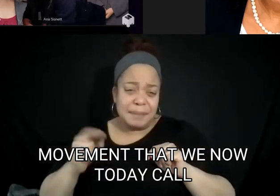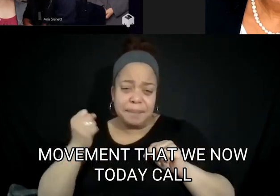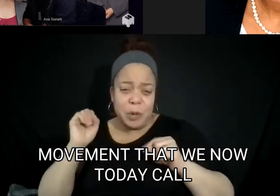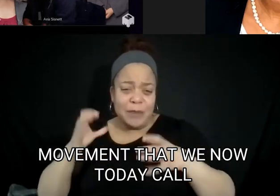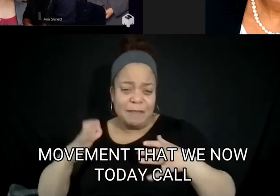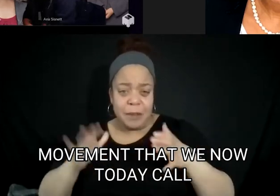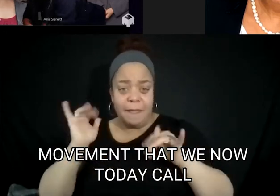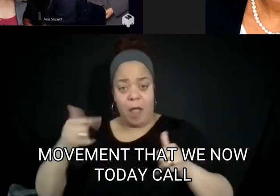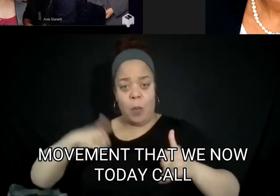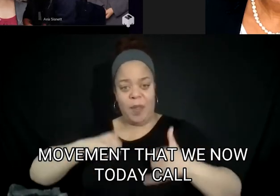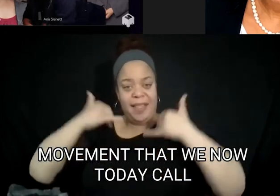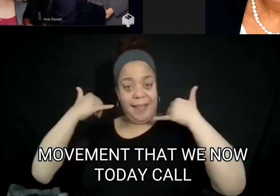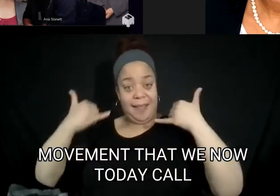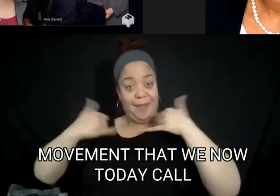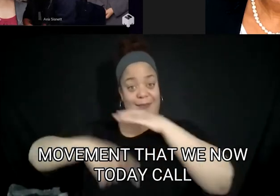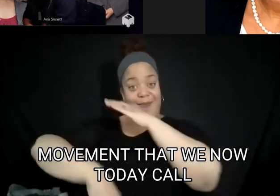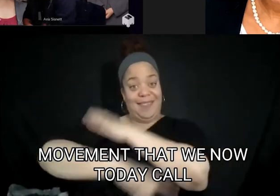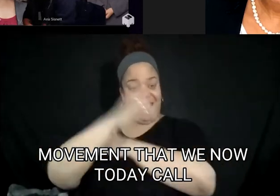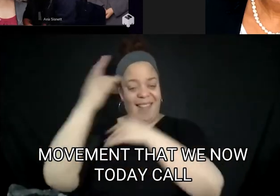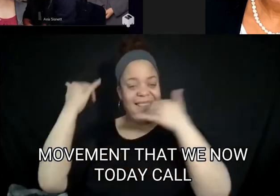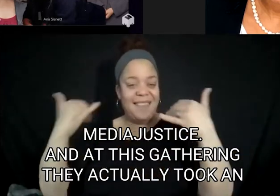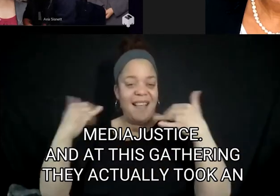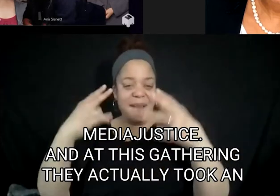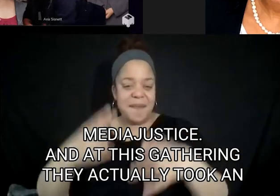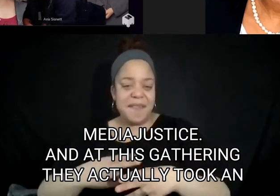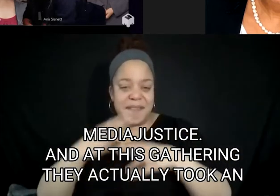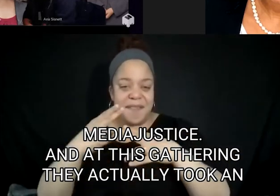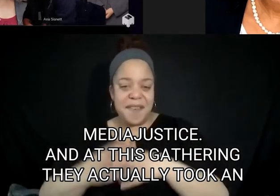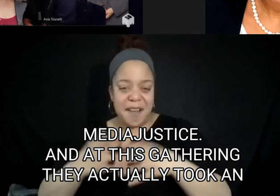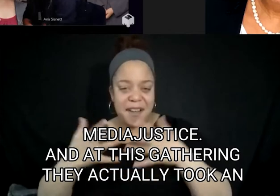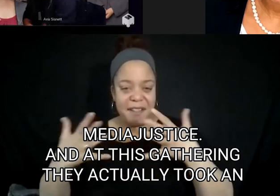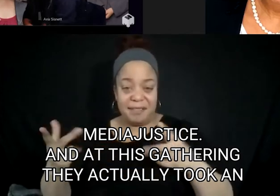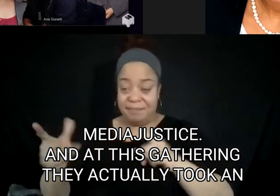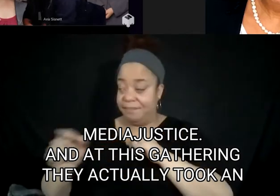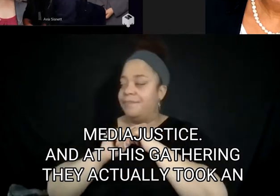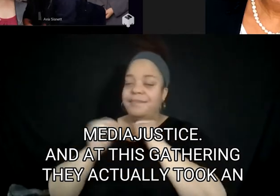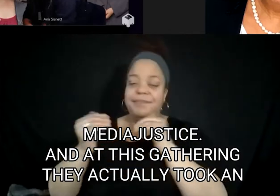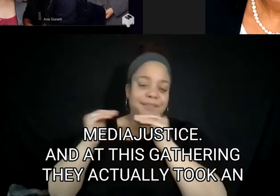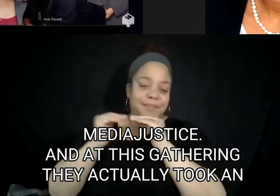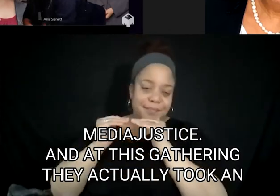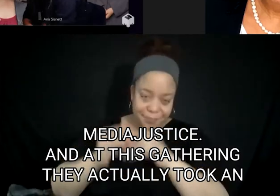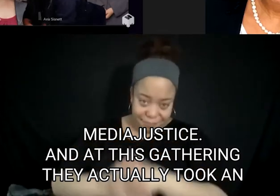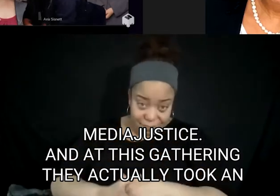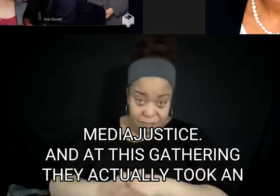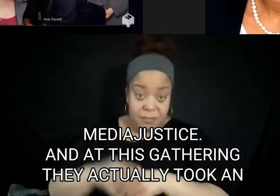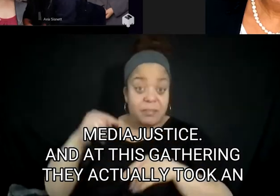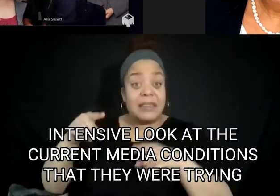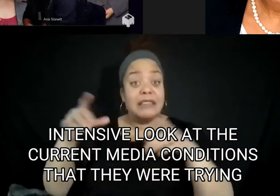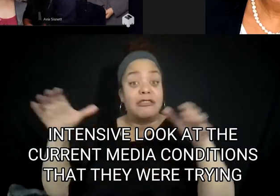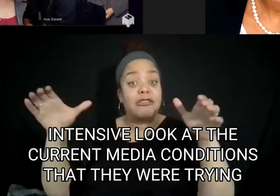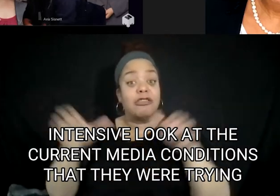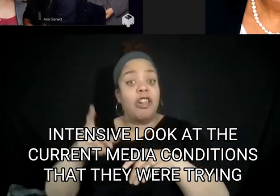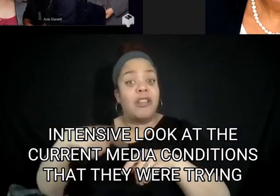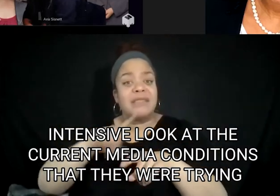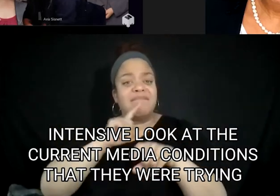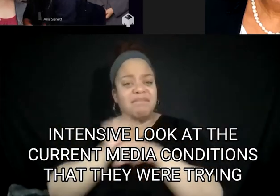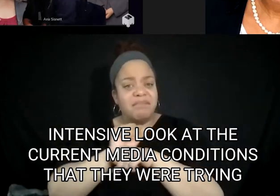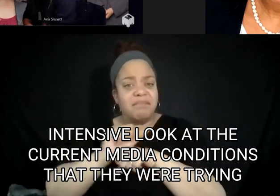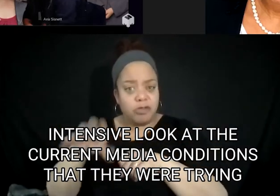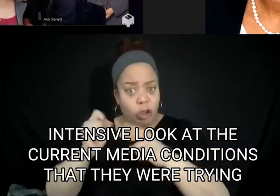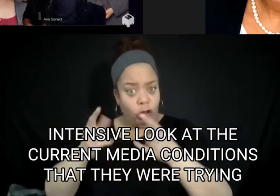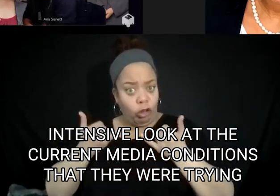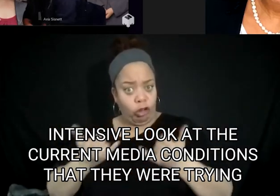an intensive look at the current media conditions that they were trying to respond to. And I'm going to go deeper, as I